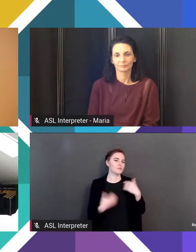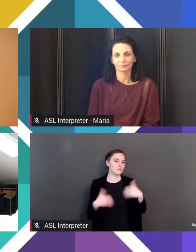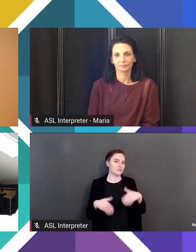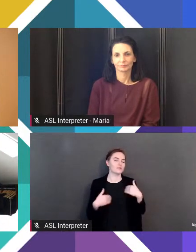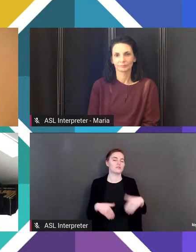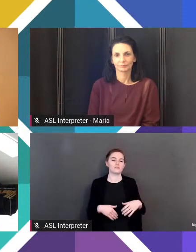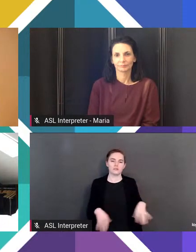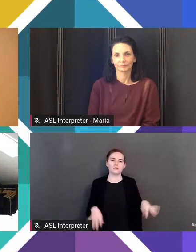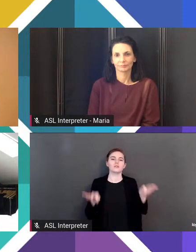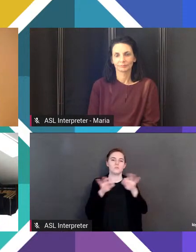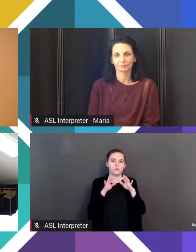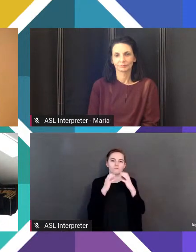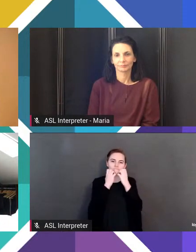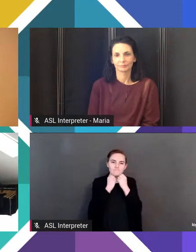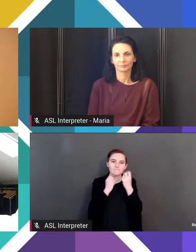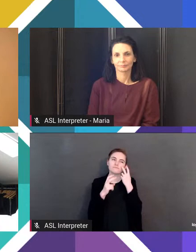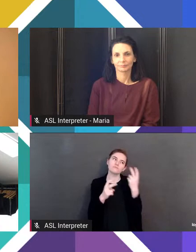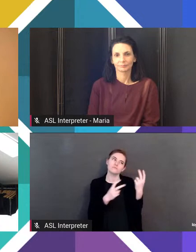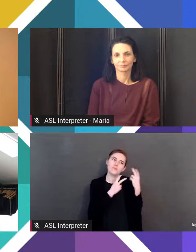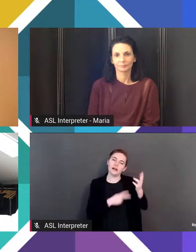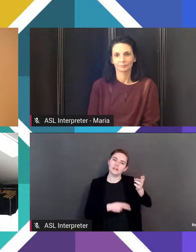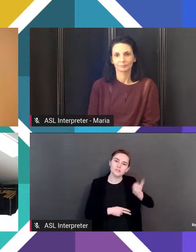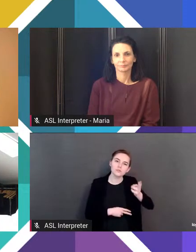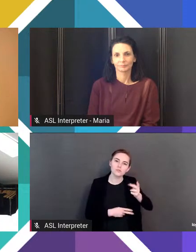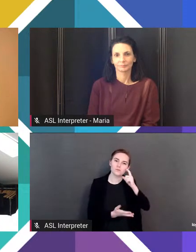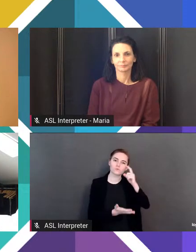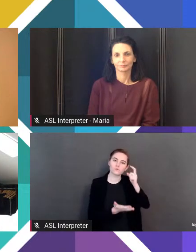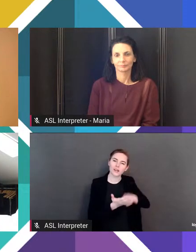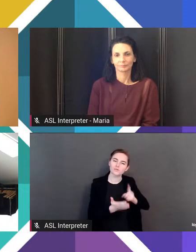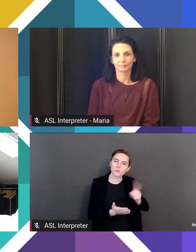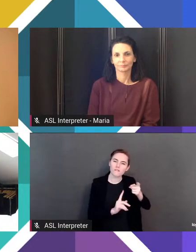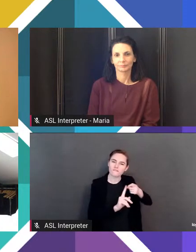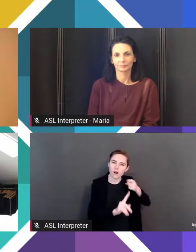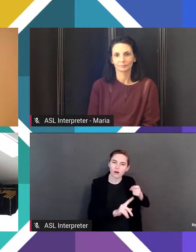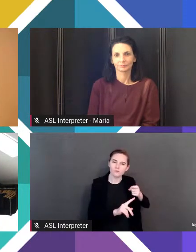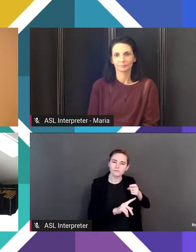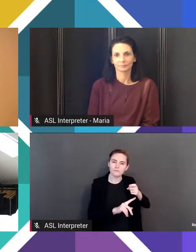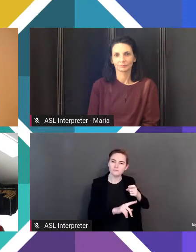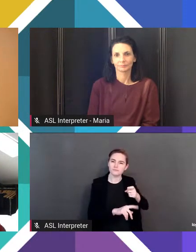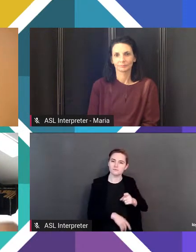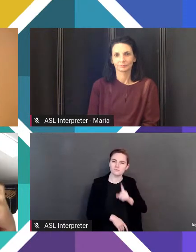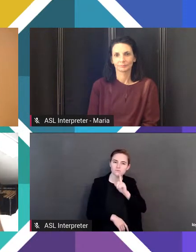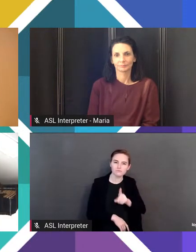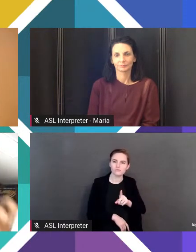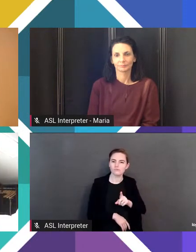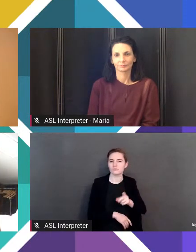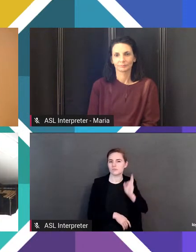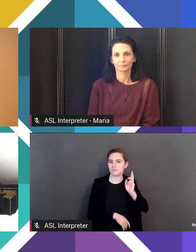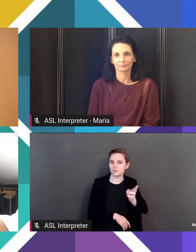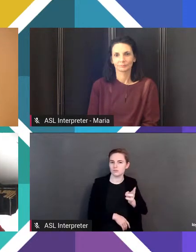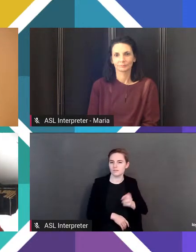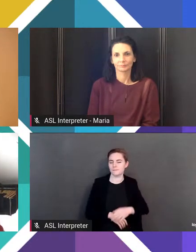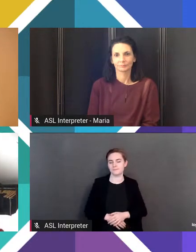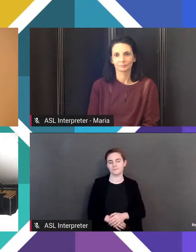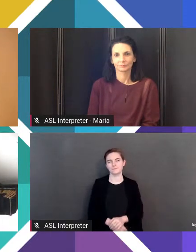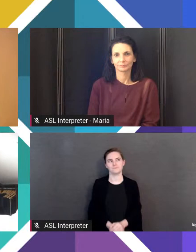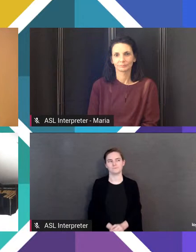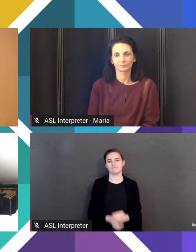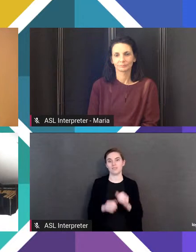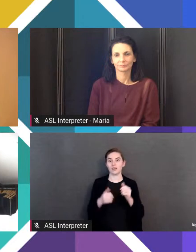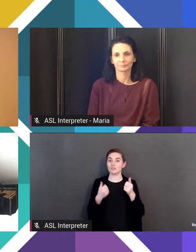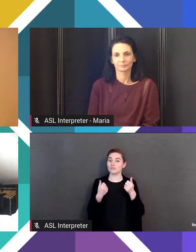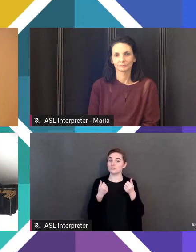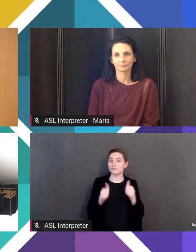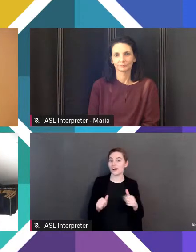it's you can try to whitewash it for it to be mainstream, but like the truth of it is rooted in